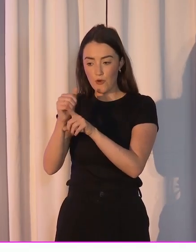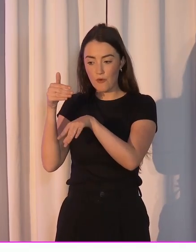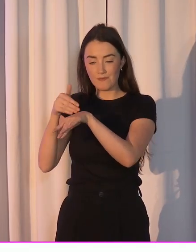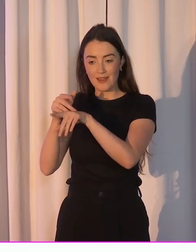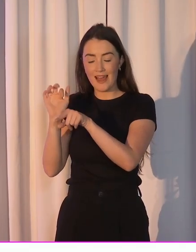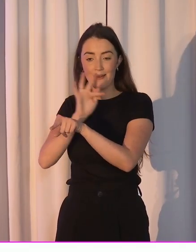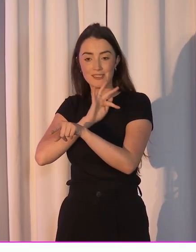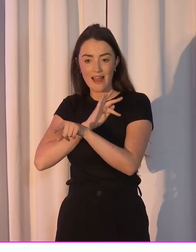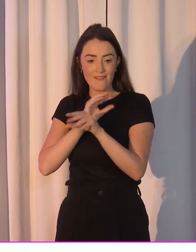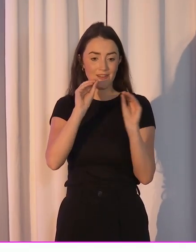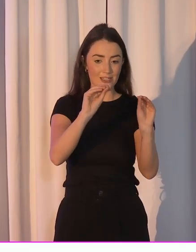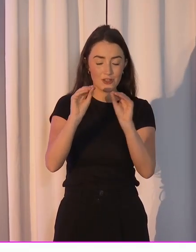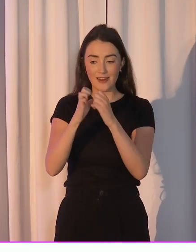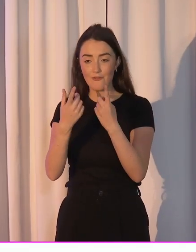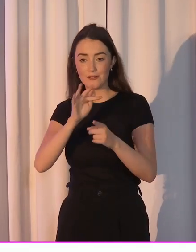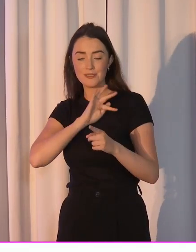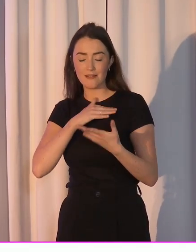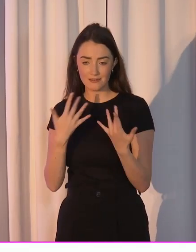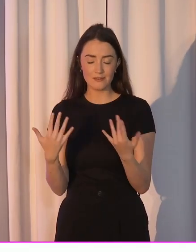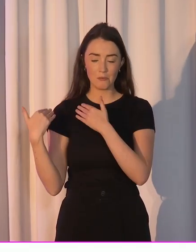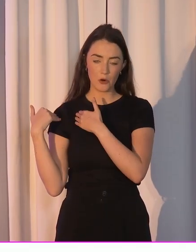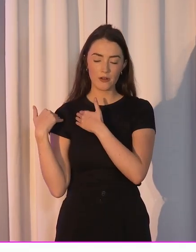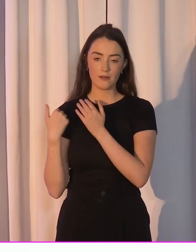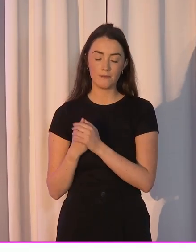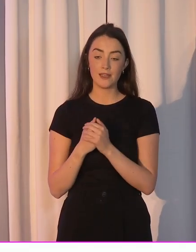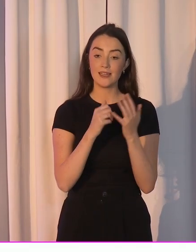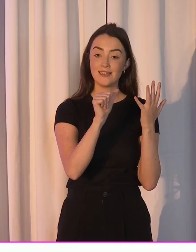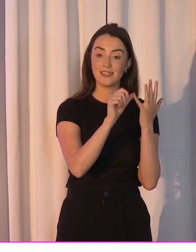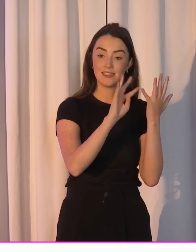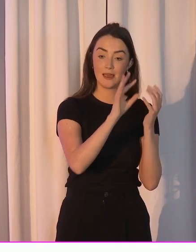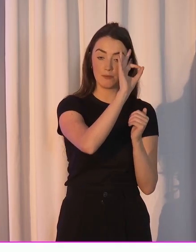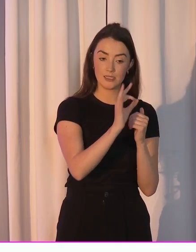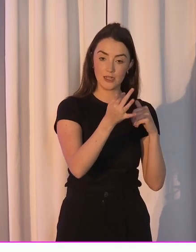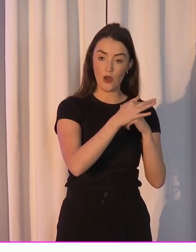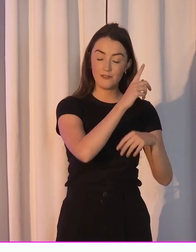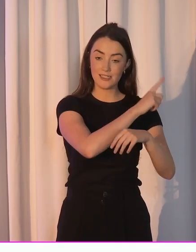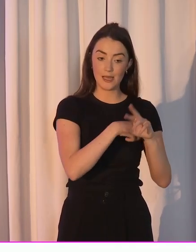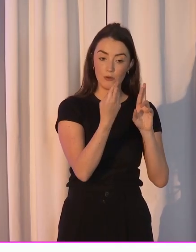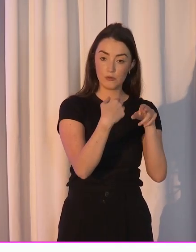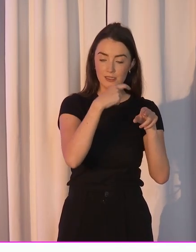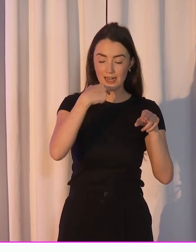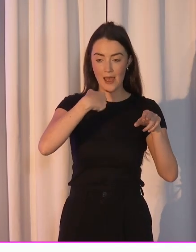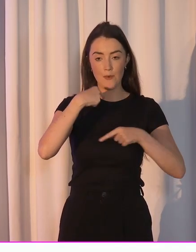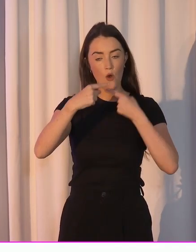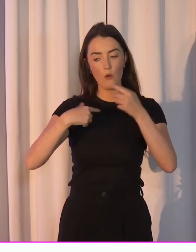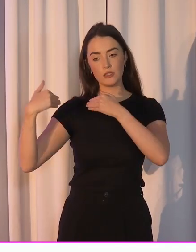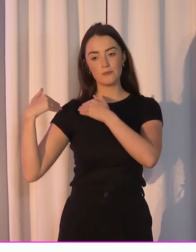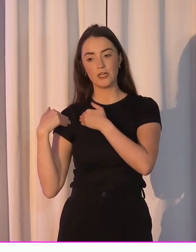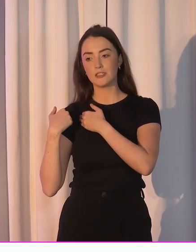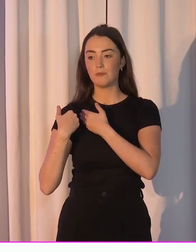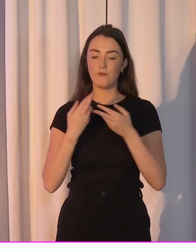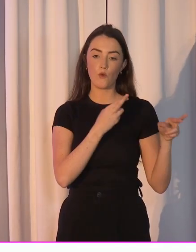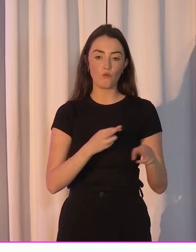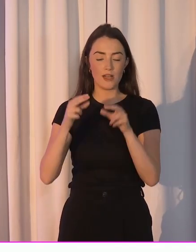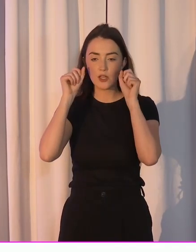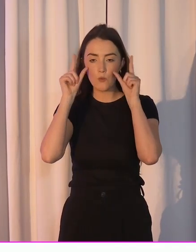the marginalised themselves. So, for instance, 69% of disabled respondents reported being responsible for raising awareness of